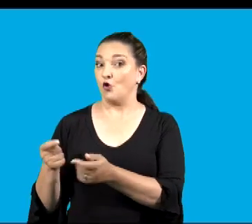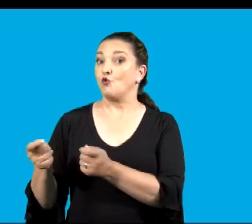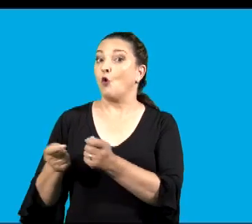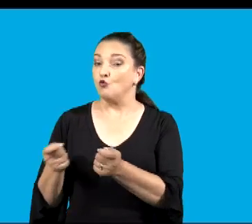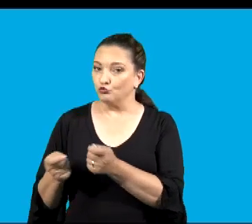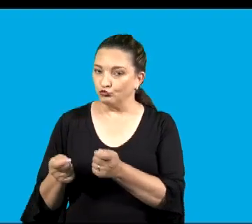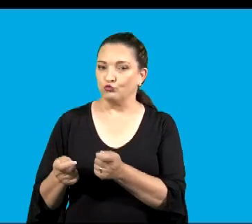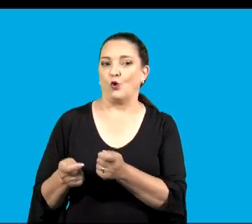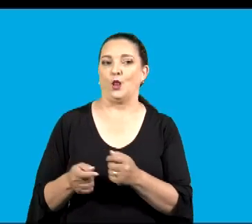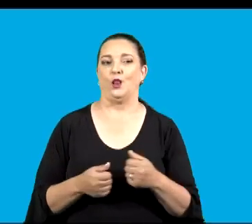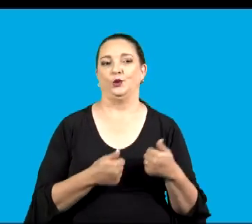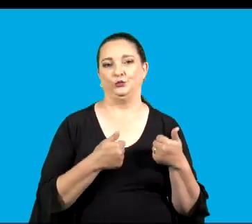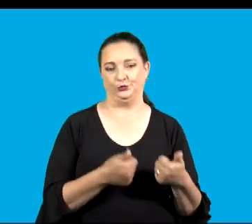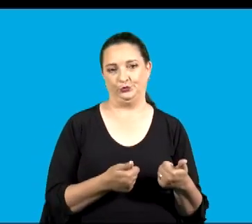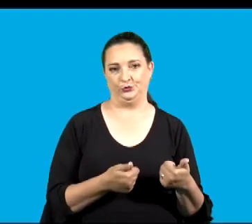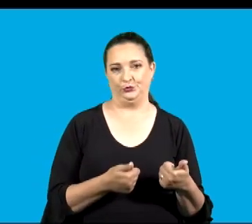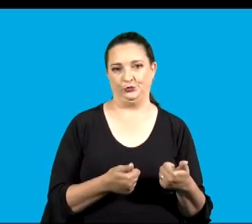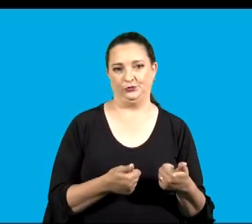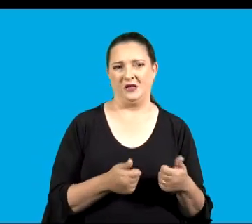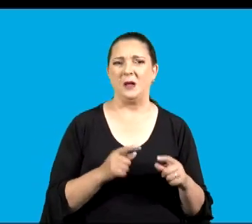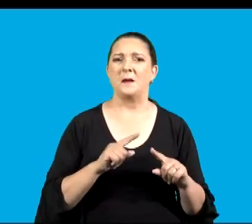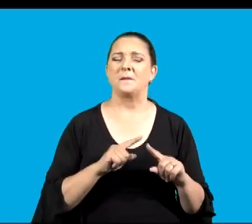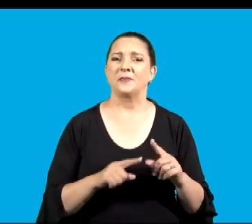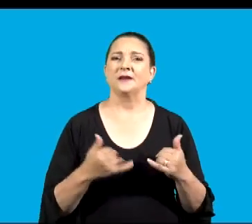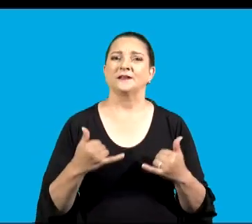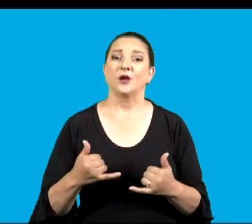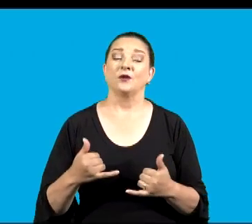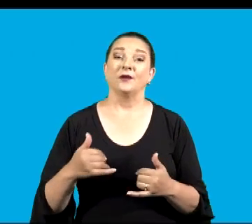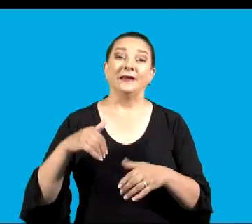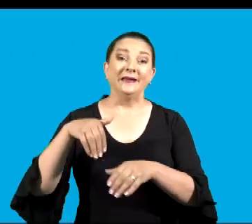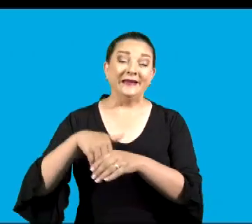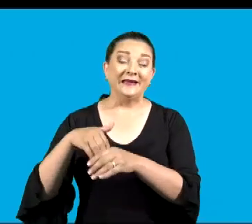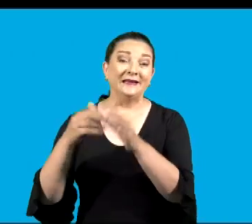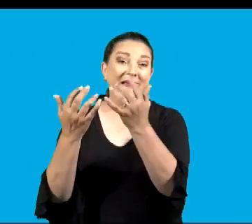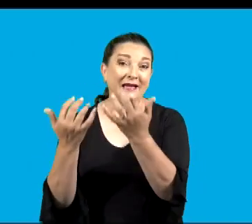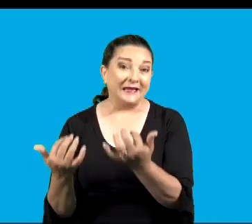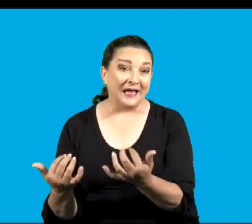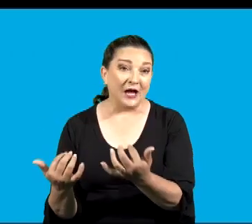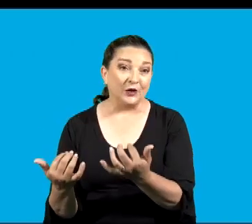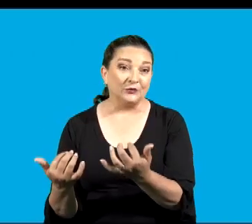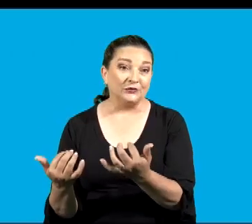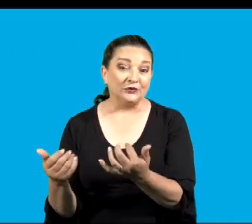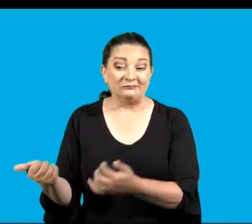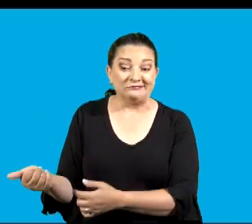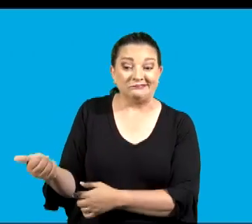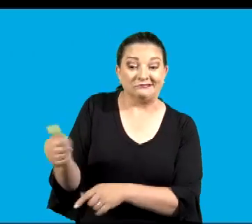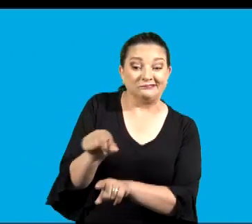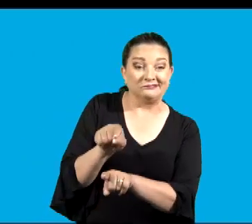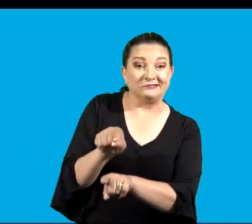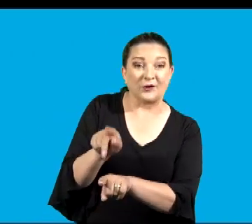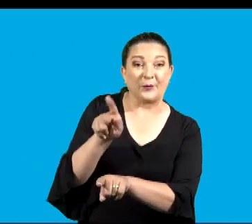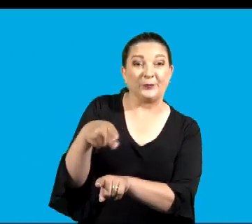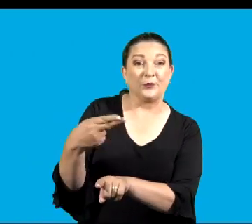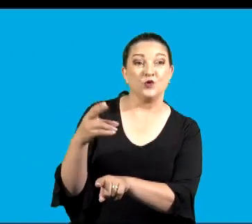is also correct. However, it was posted in error to the account of put